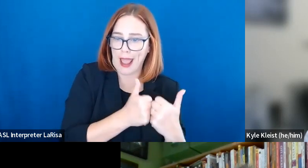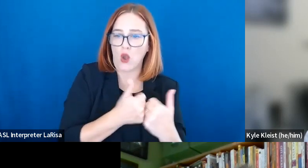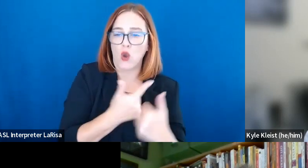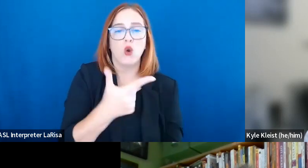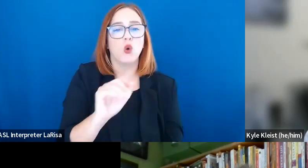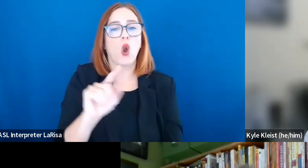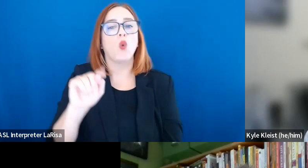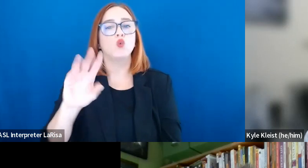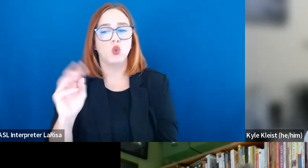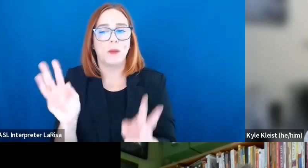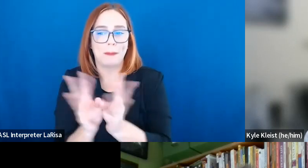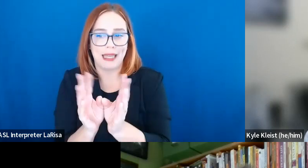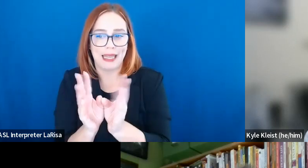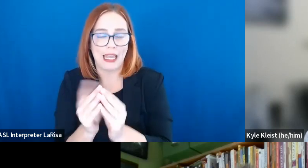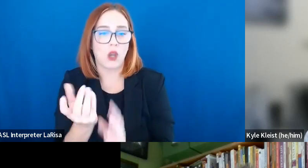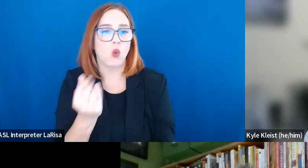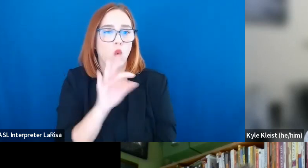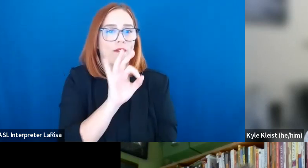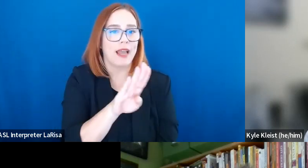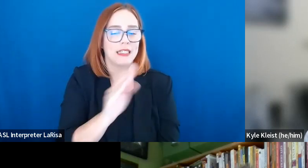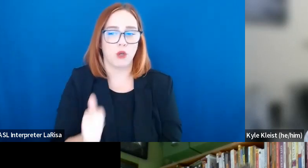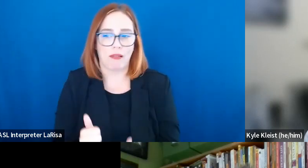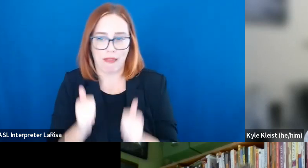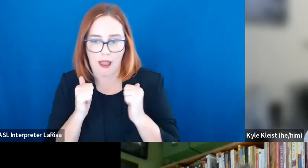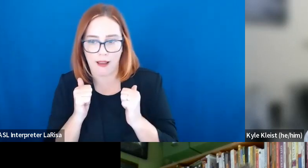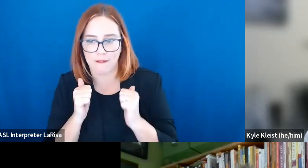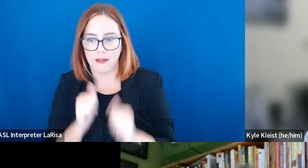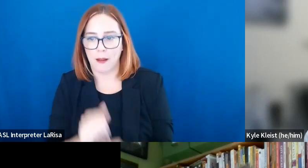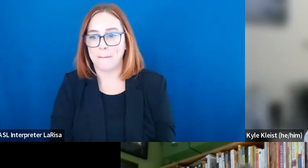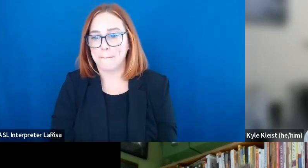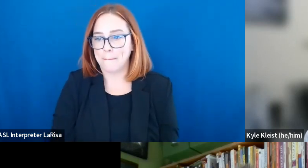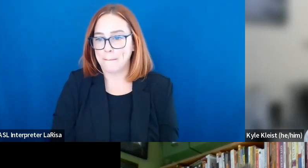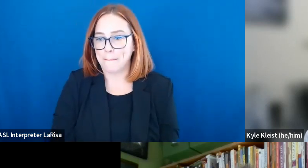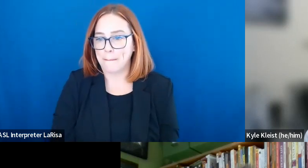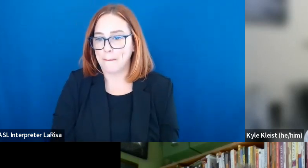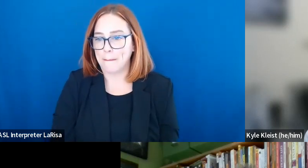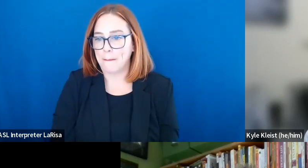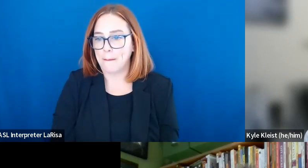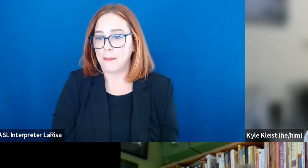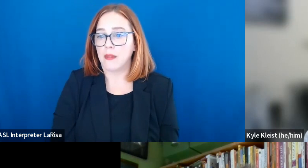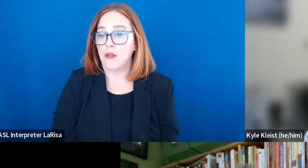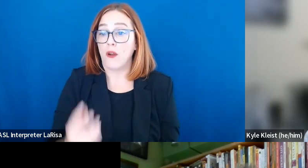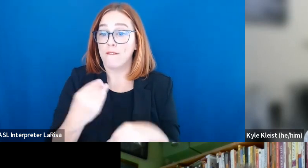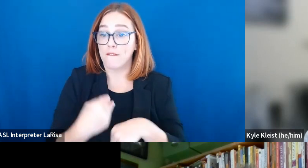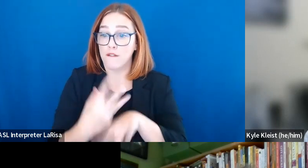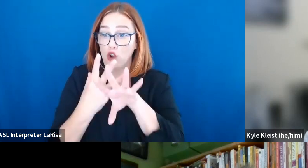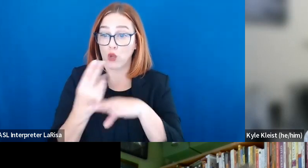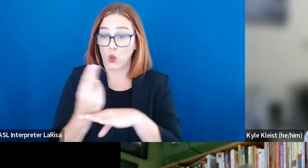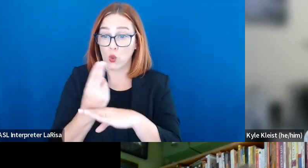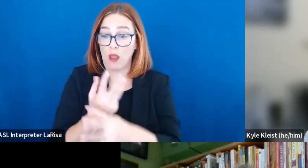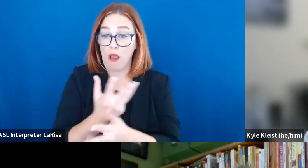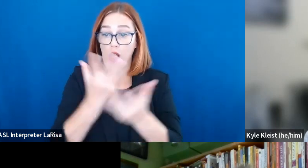Renata says virtually using a lot of interactive formats will be starting in person soon in the next few